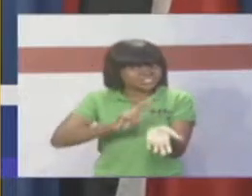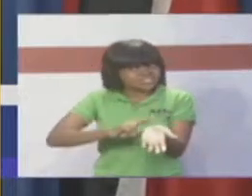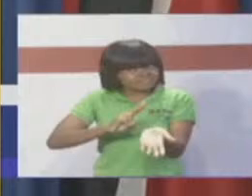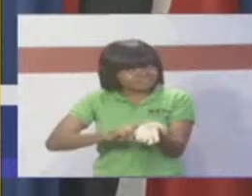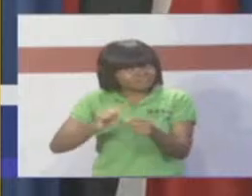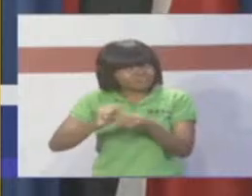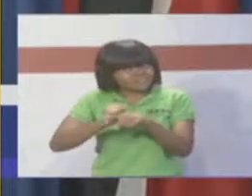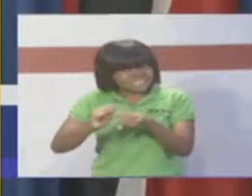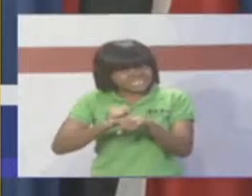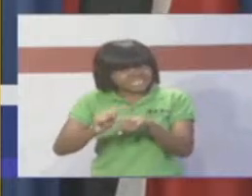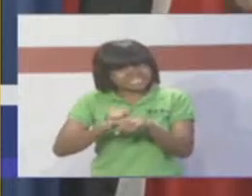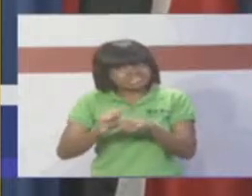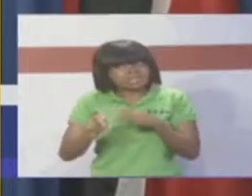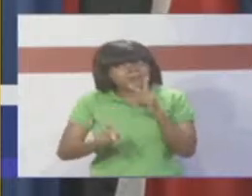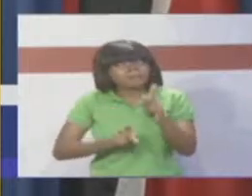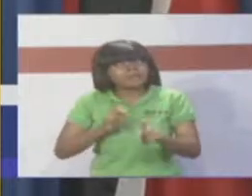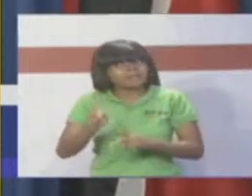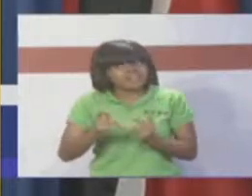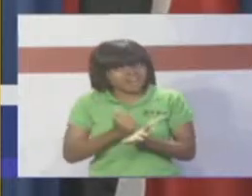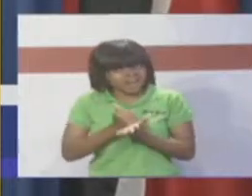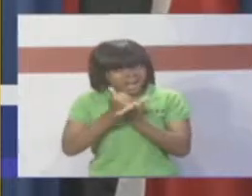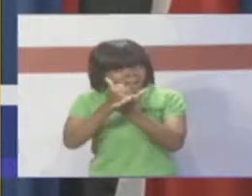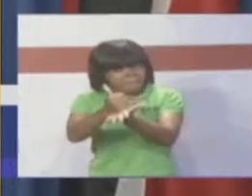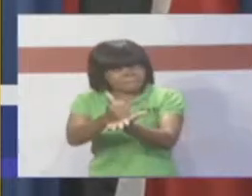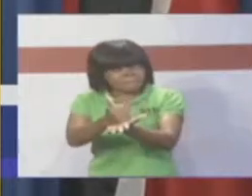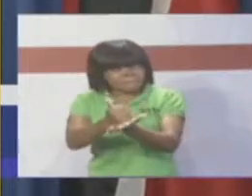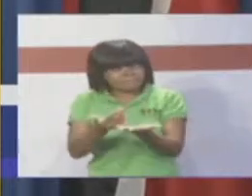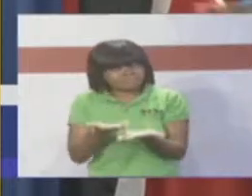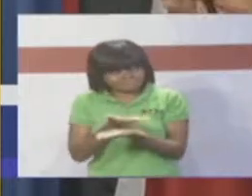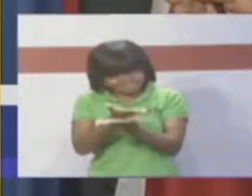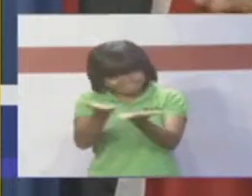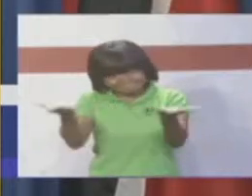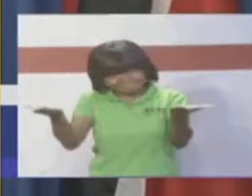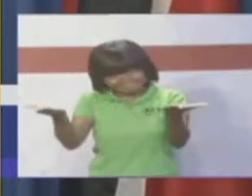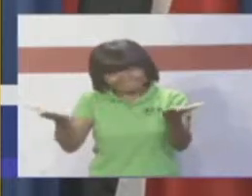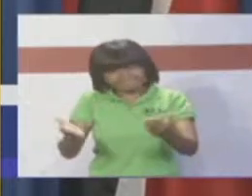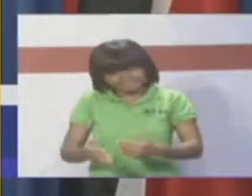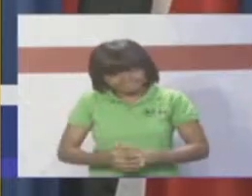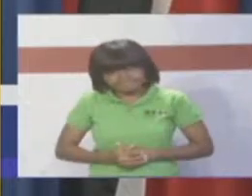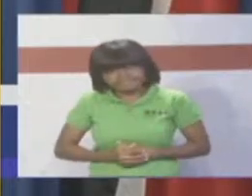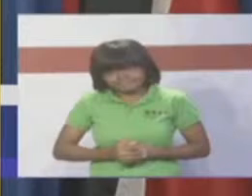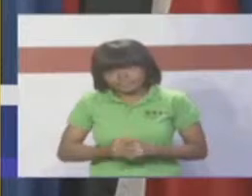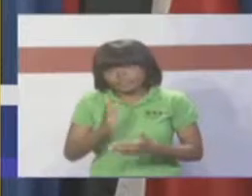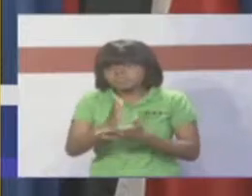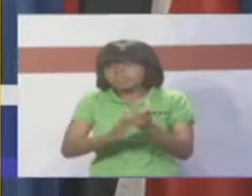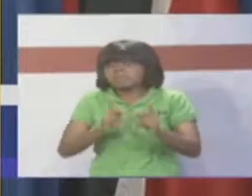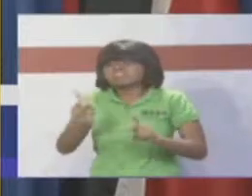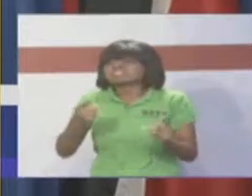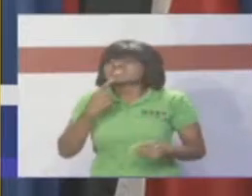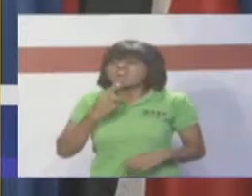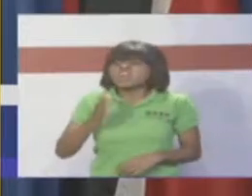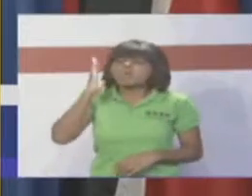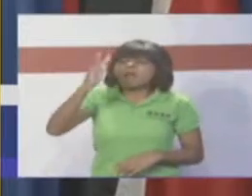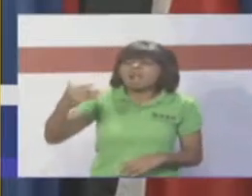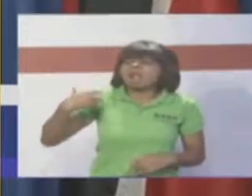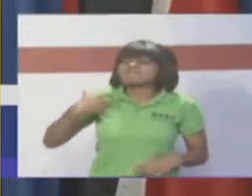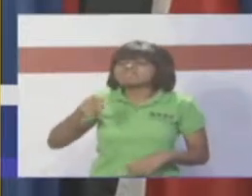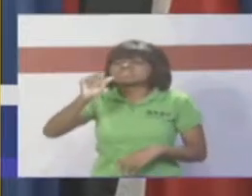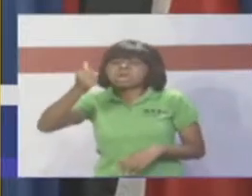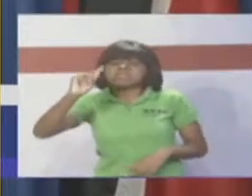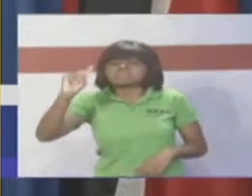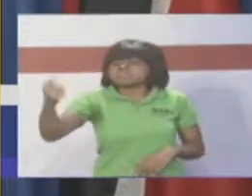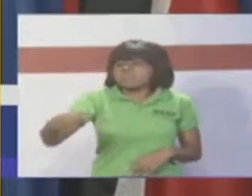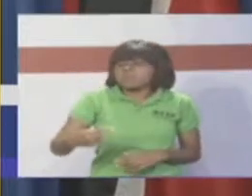that maybe we should have tens of thousands of doctors and tens of thousands of nurses, but that is just old talk to fill space.